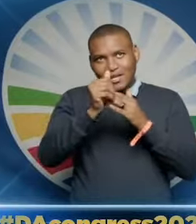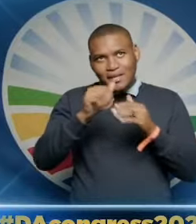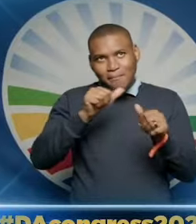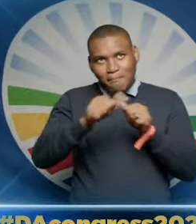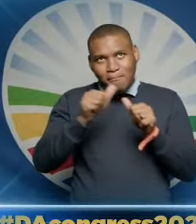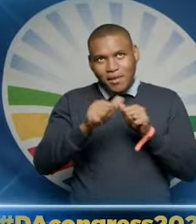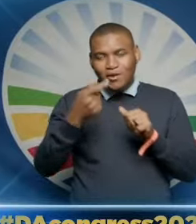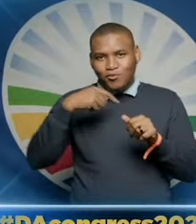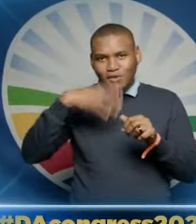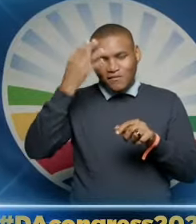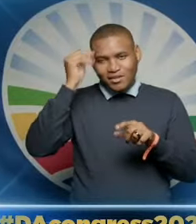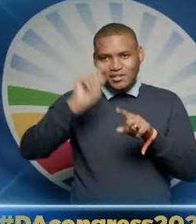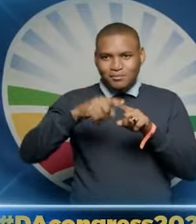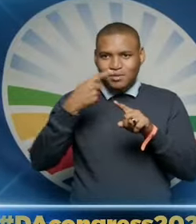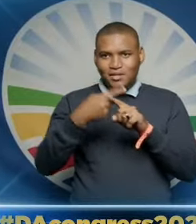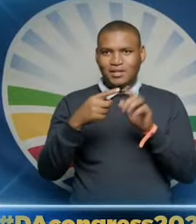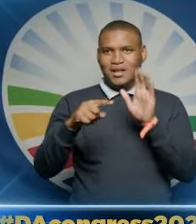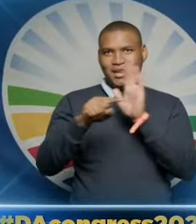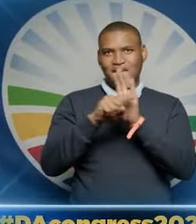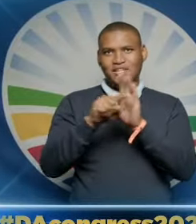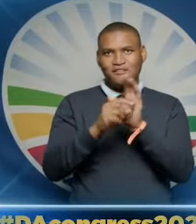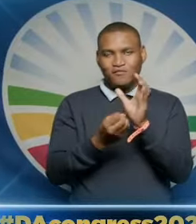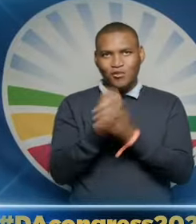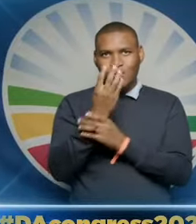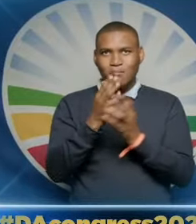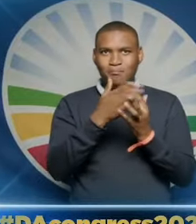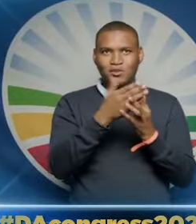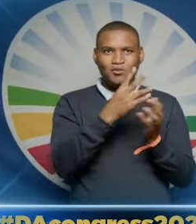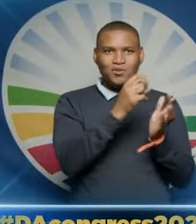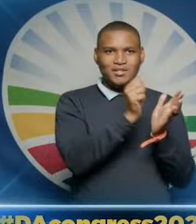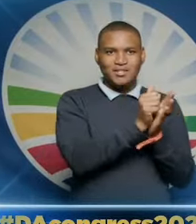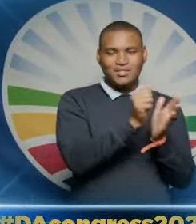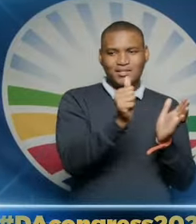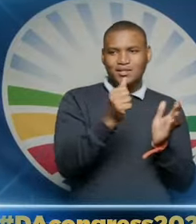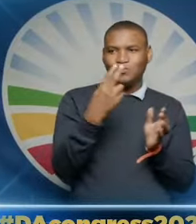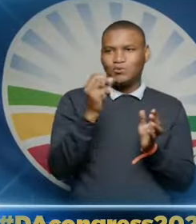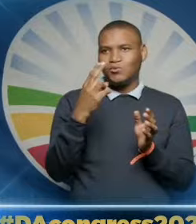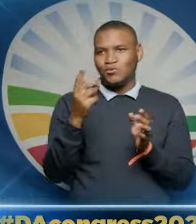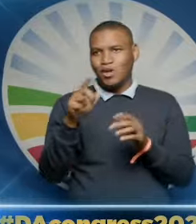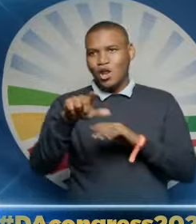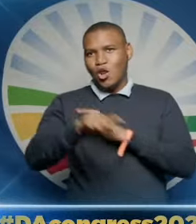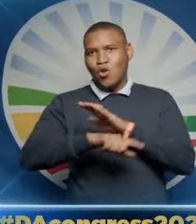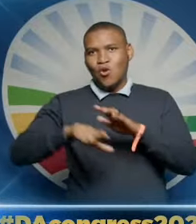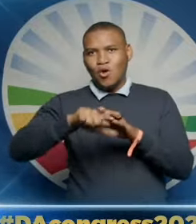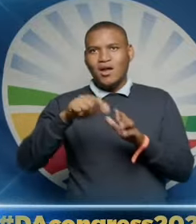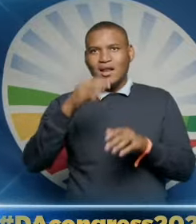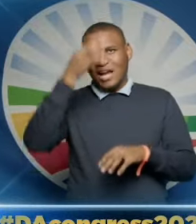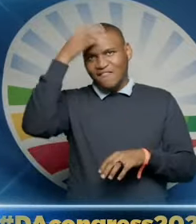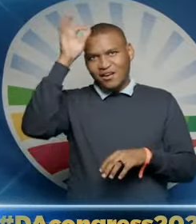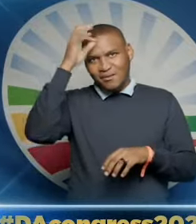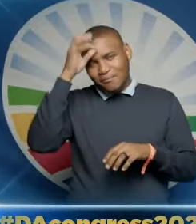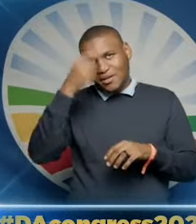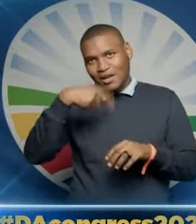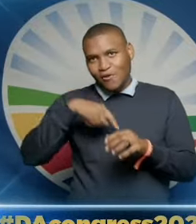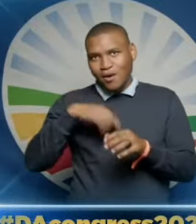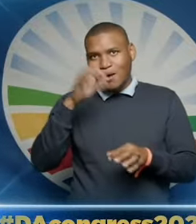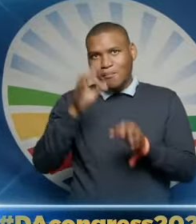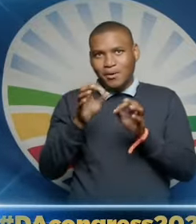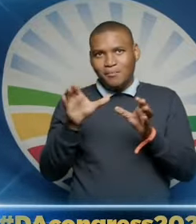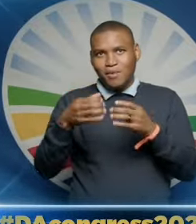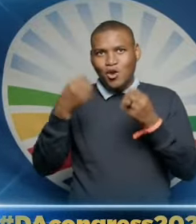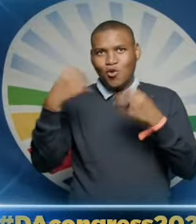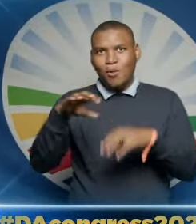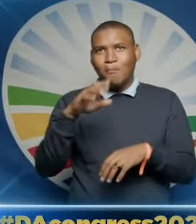been experiencing negative growth. Between the 2016 and 2021 local government elections, our party lost more